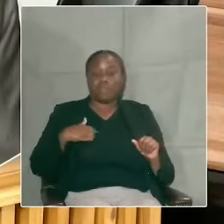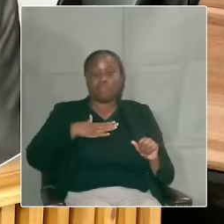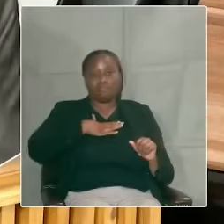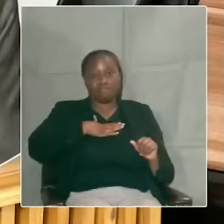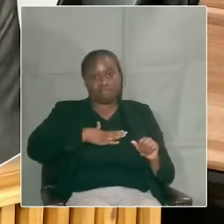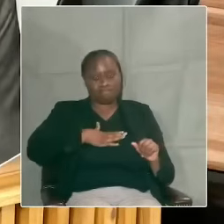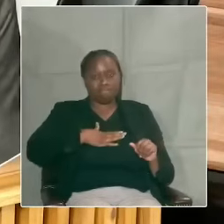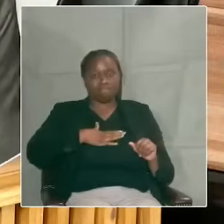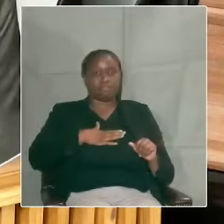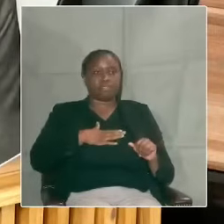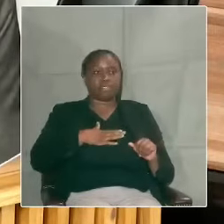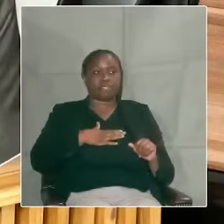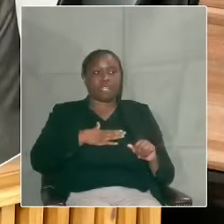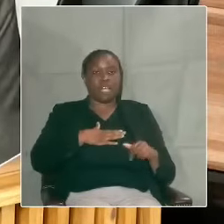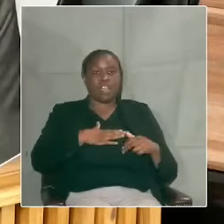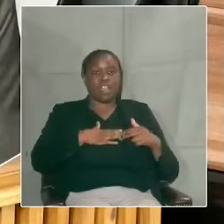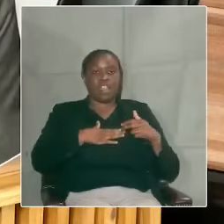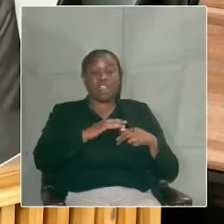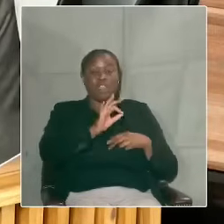deal with